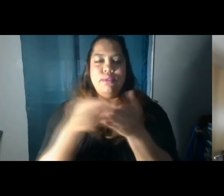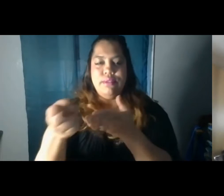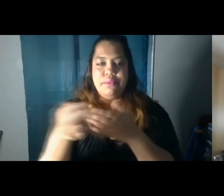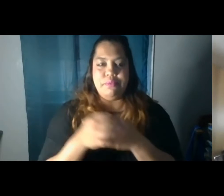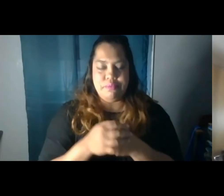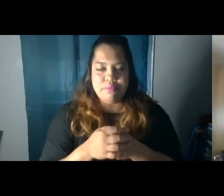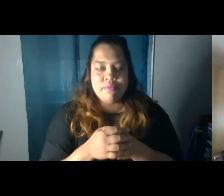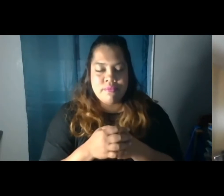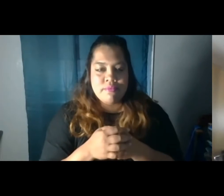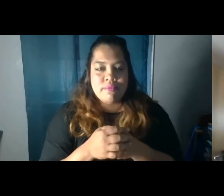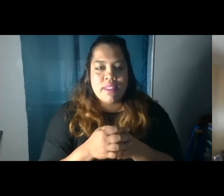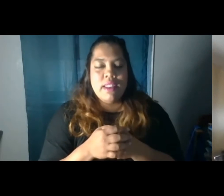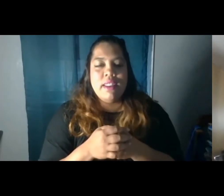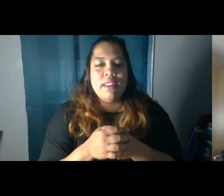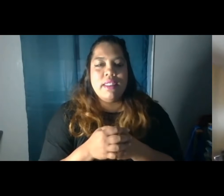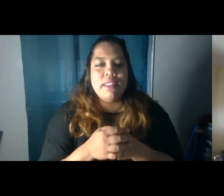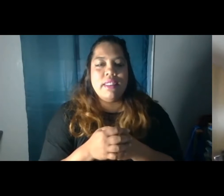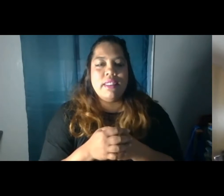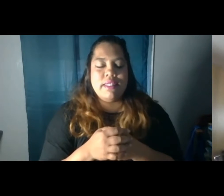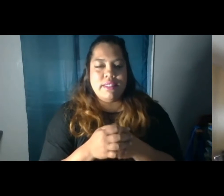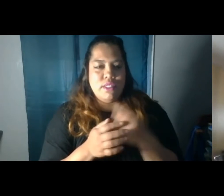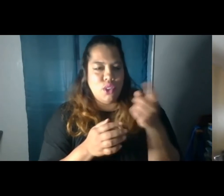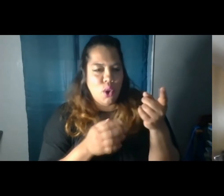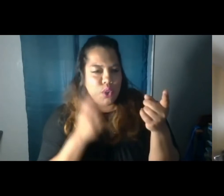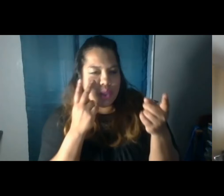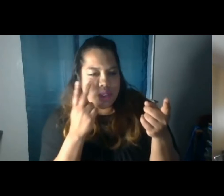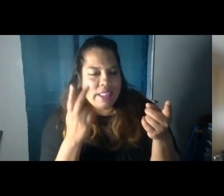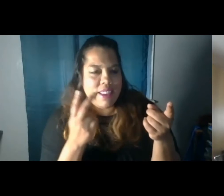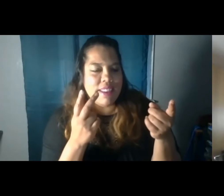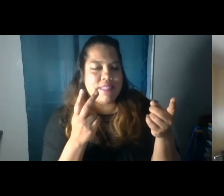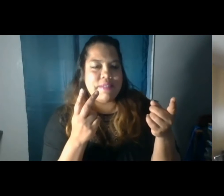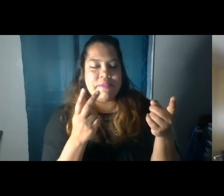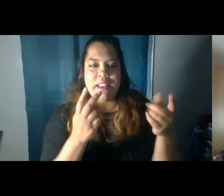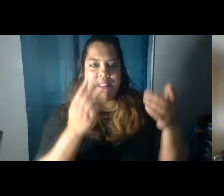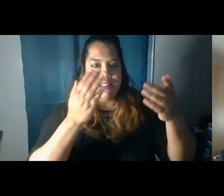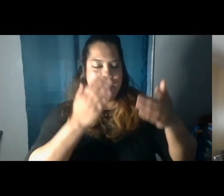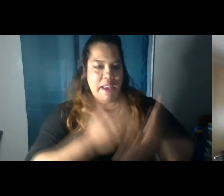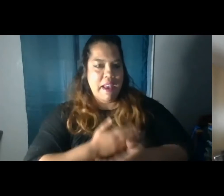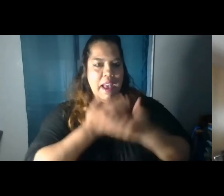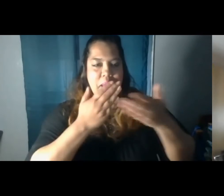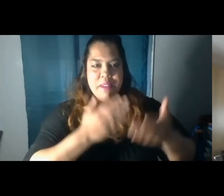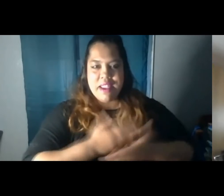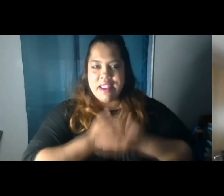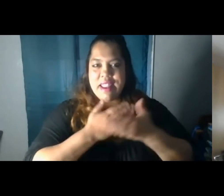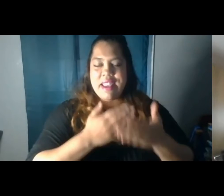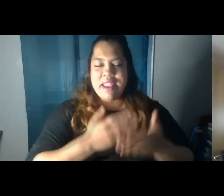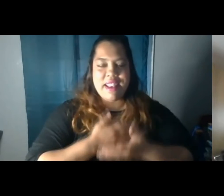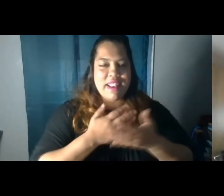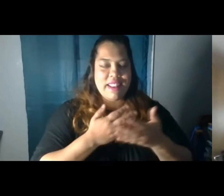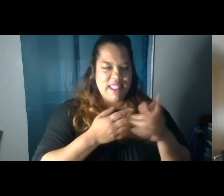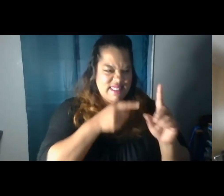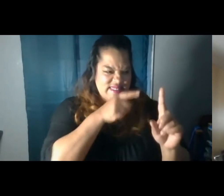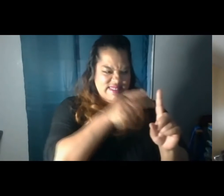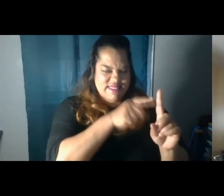It is happiness applauding itself and then taking flight to embrace everyone and everything in